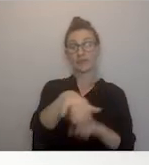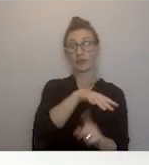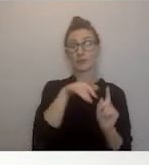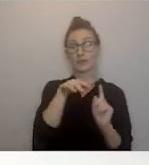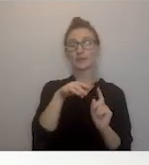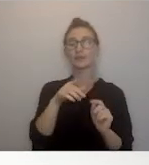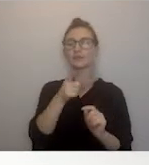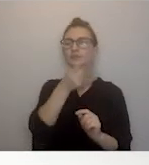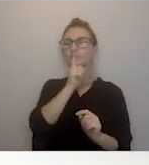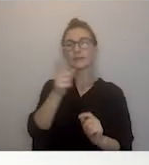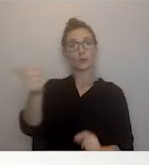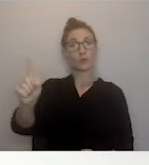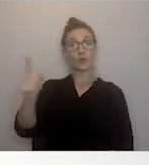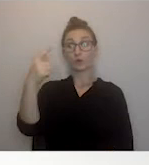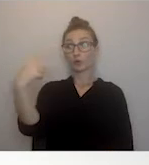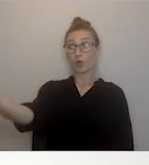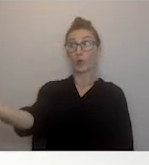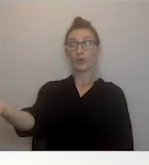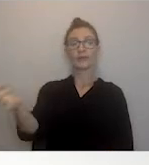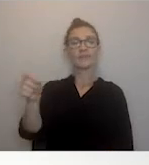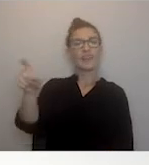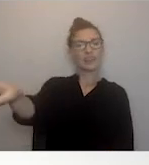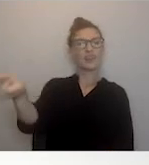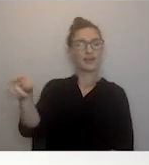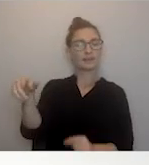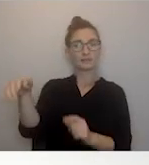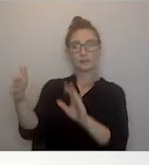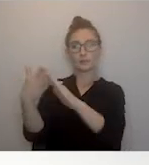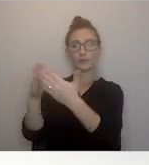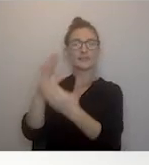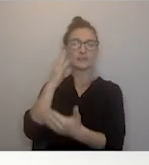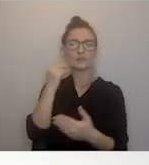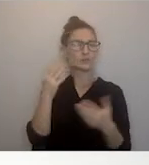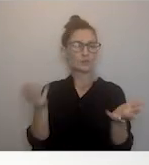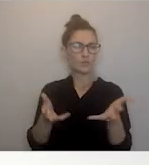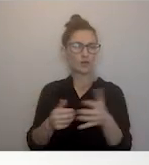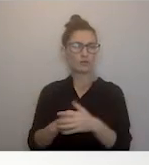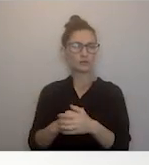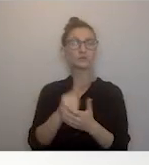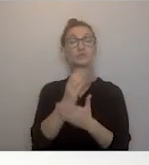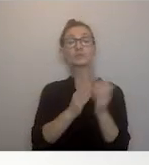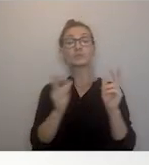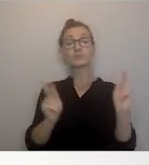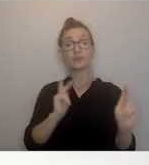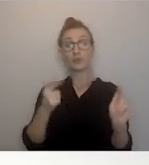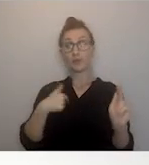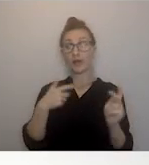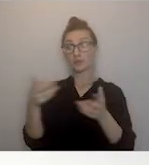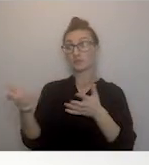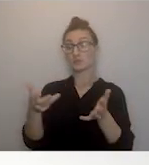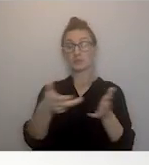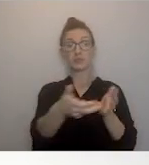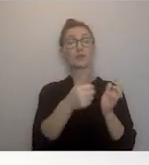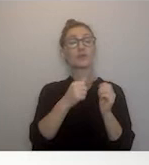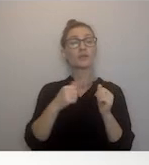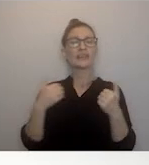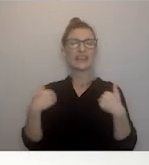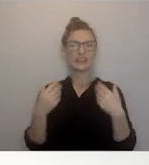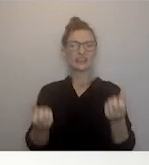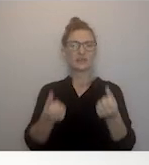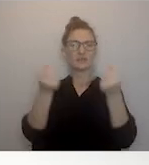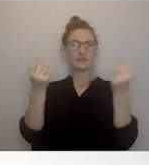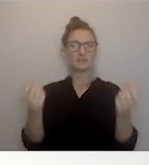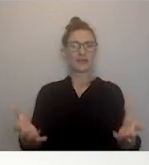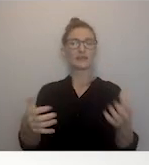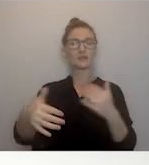important. It's really about where you're going and what that population is experiencing within their community. So some folks that I speak to actually